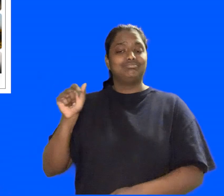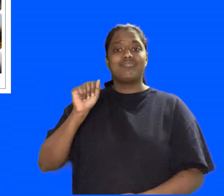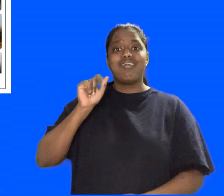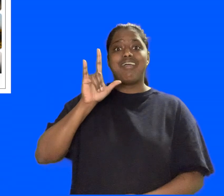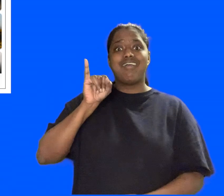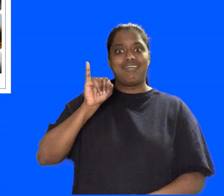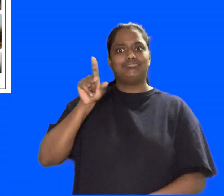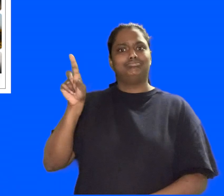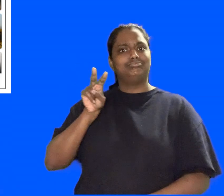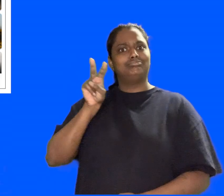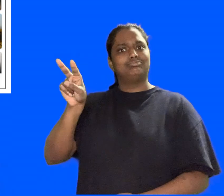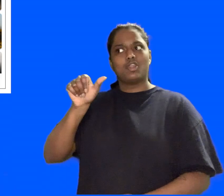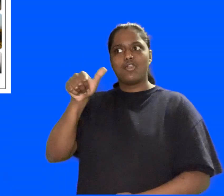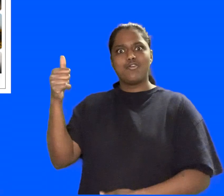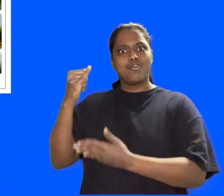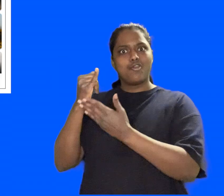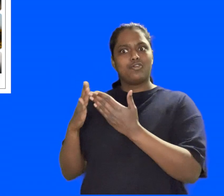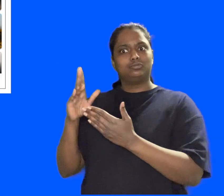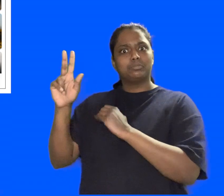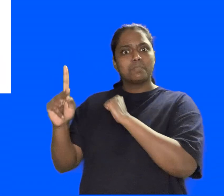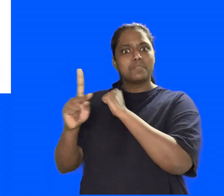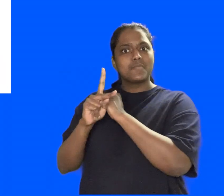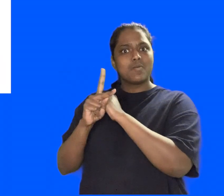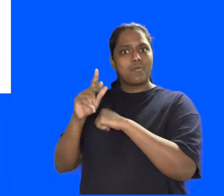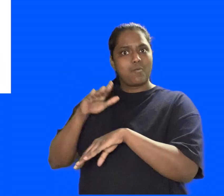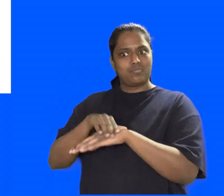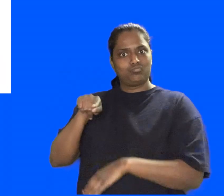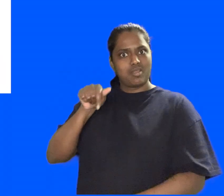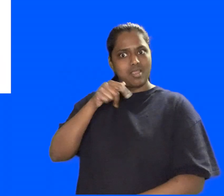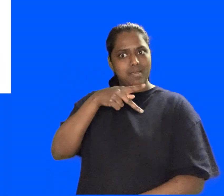her profile there.